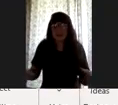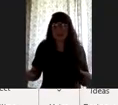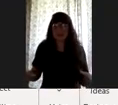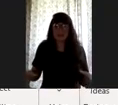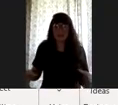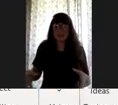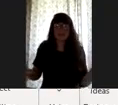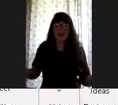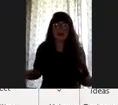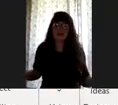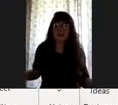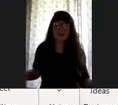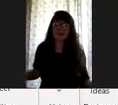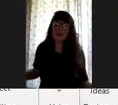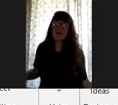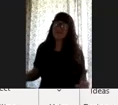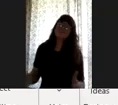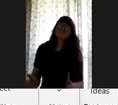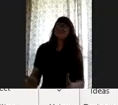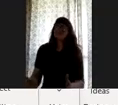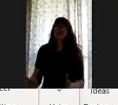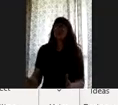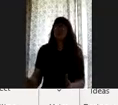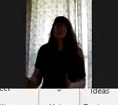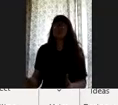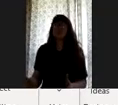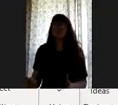now. Secondly, it is now. It's minutely. It's I made it. So